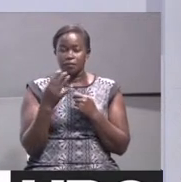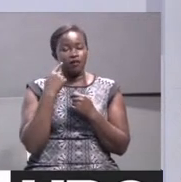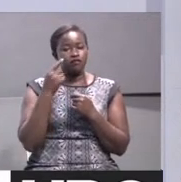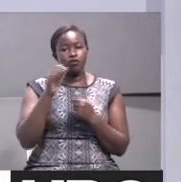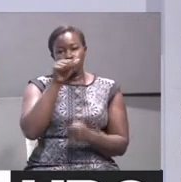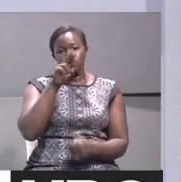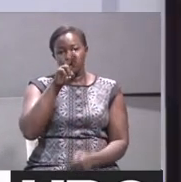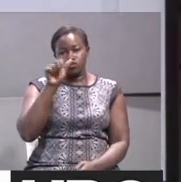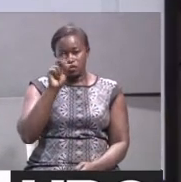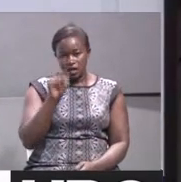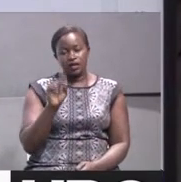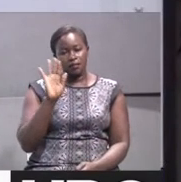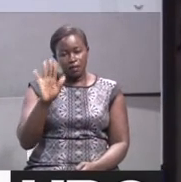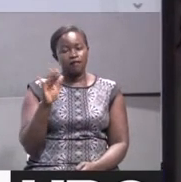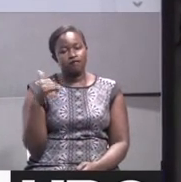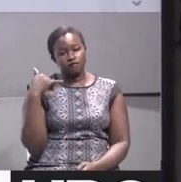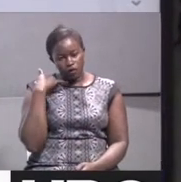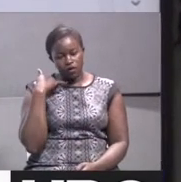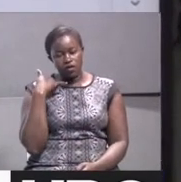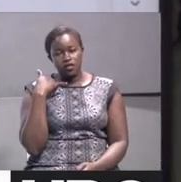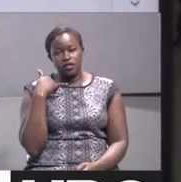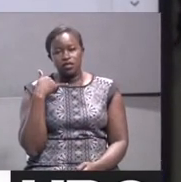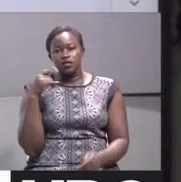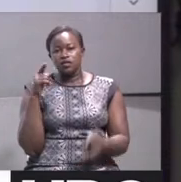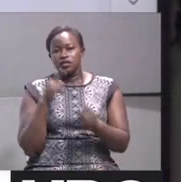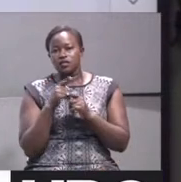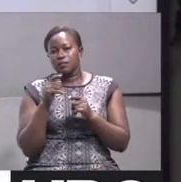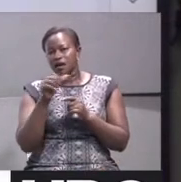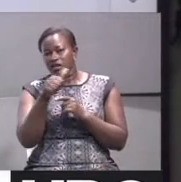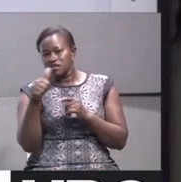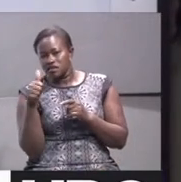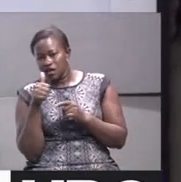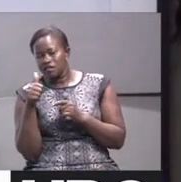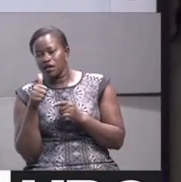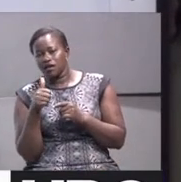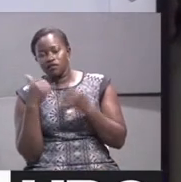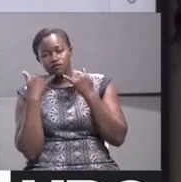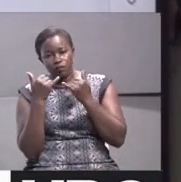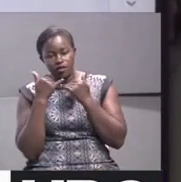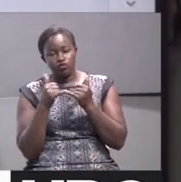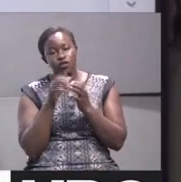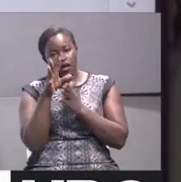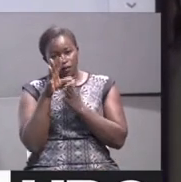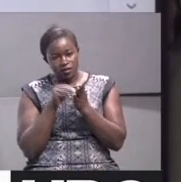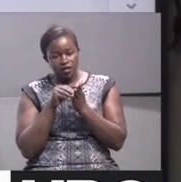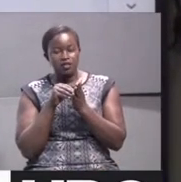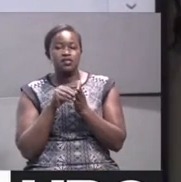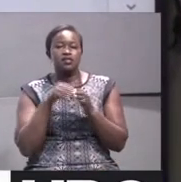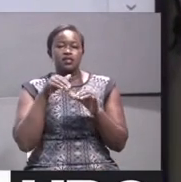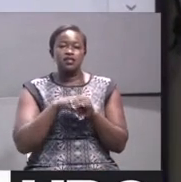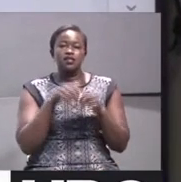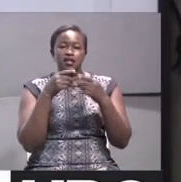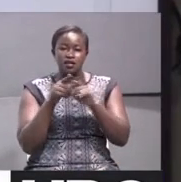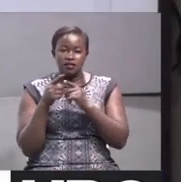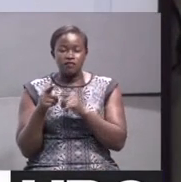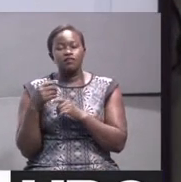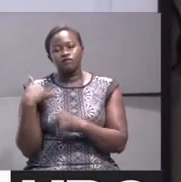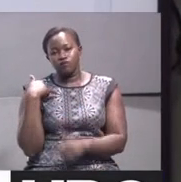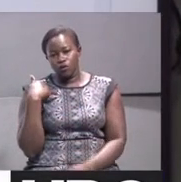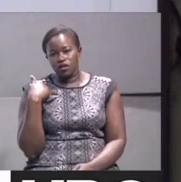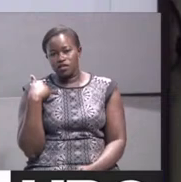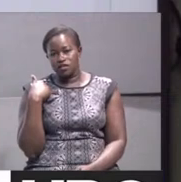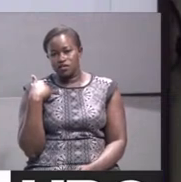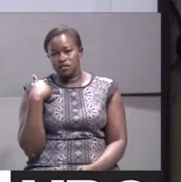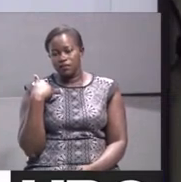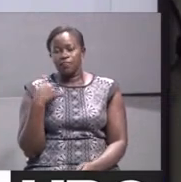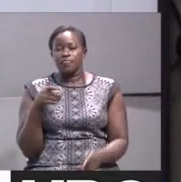Susan's phone. And the next history that was captured, it was captured in a different phone. And it